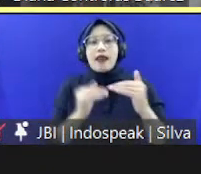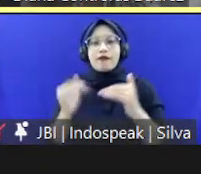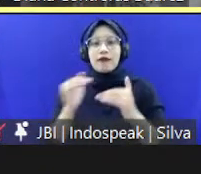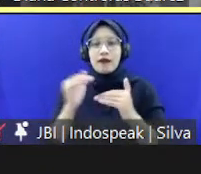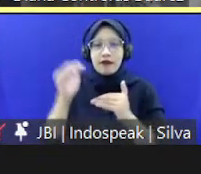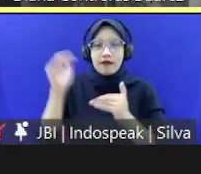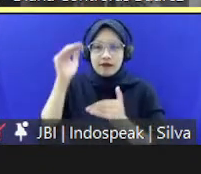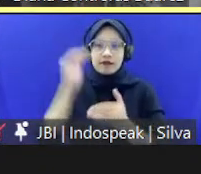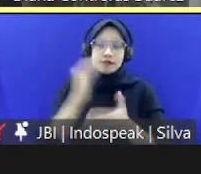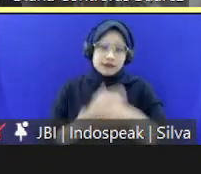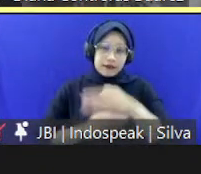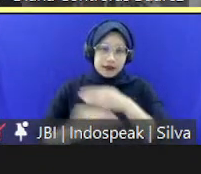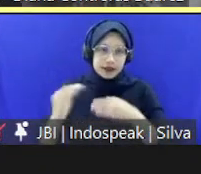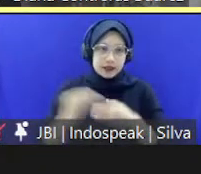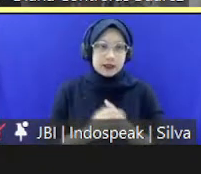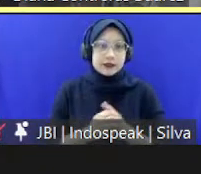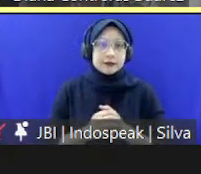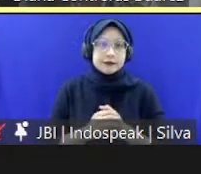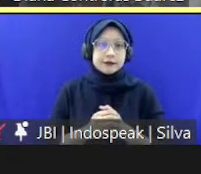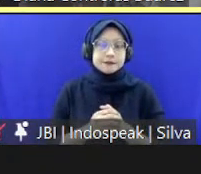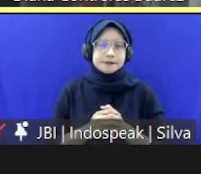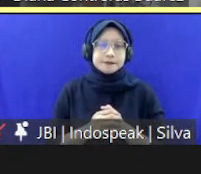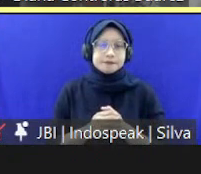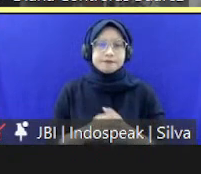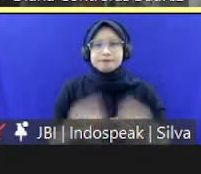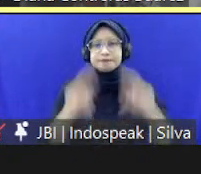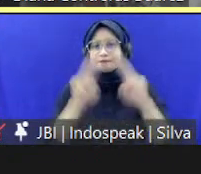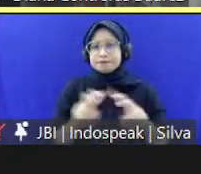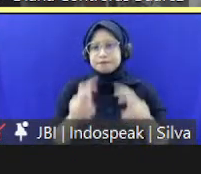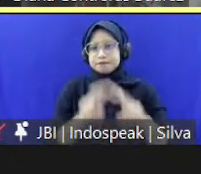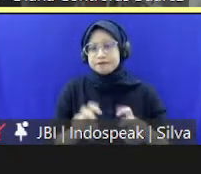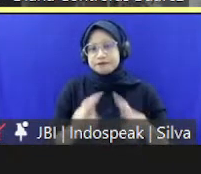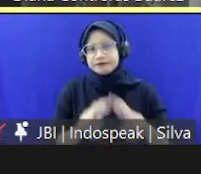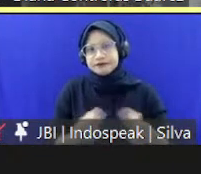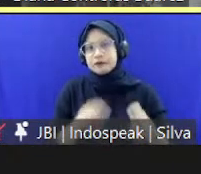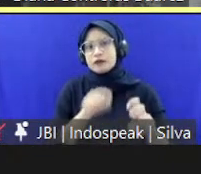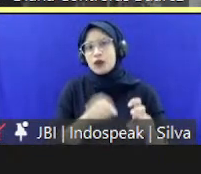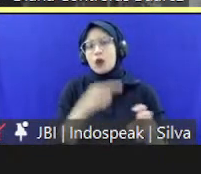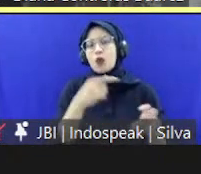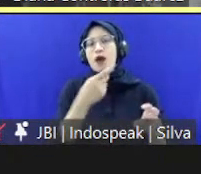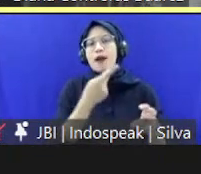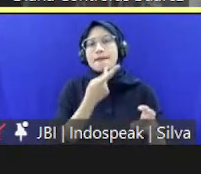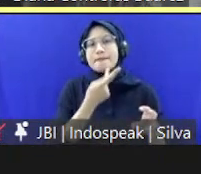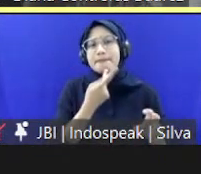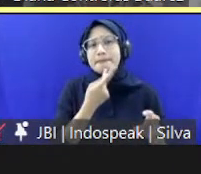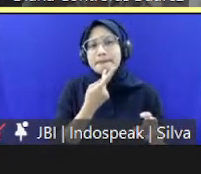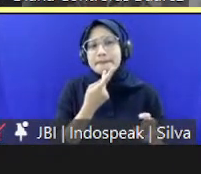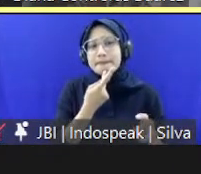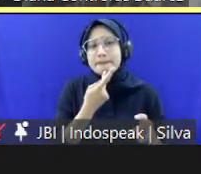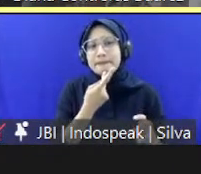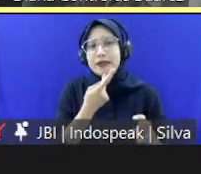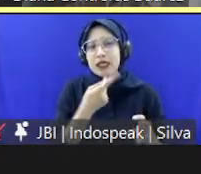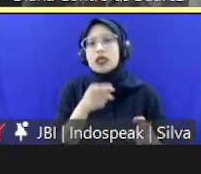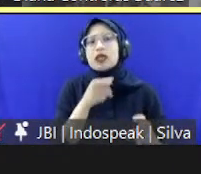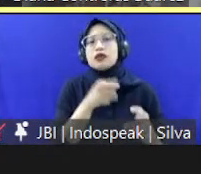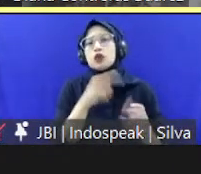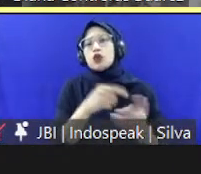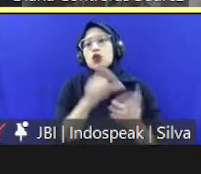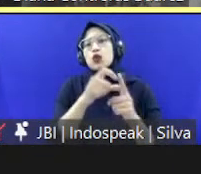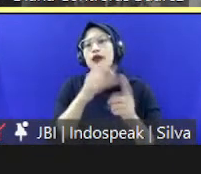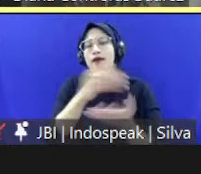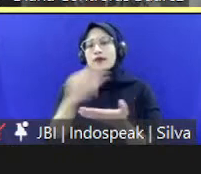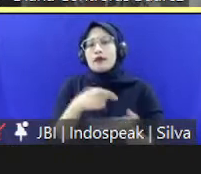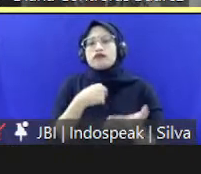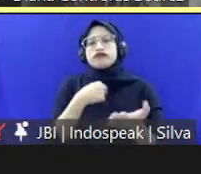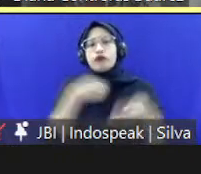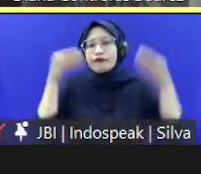was this set of data sets. So what I highlighted here in pink are the ones that I am gonna refer the most. And the most important that